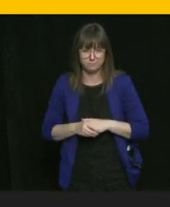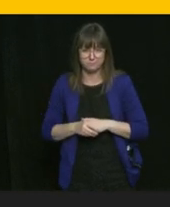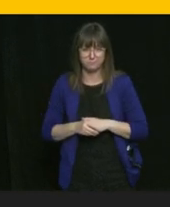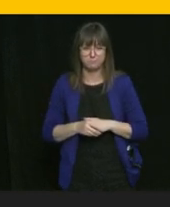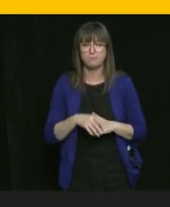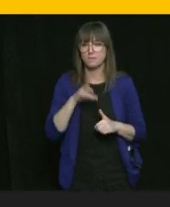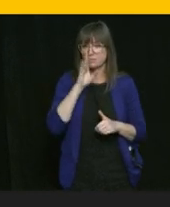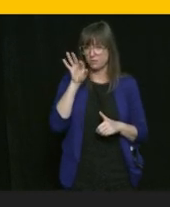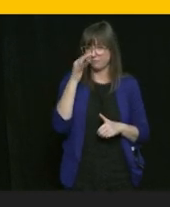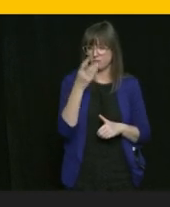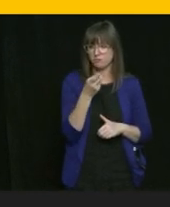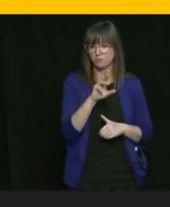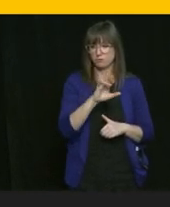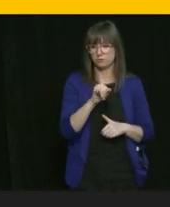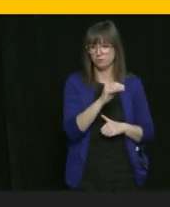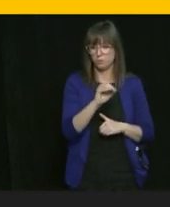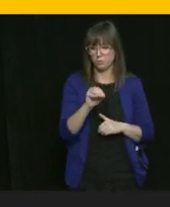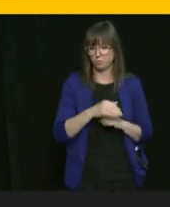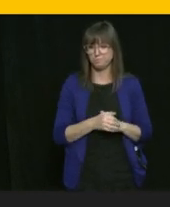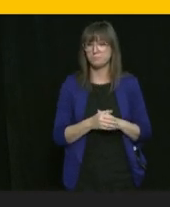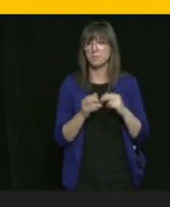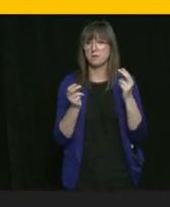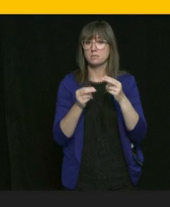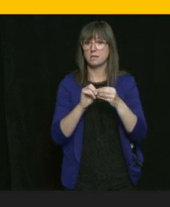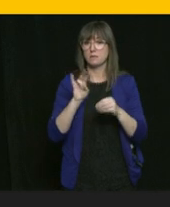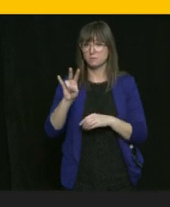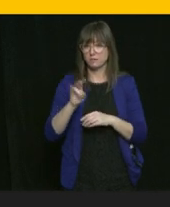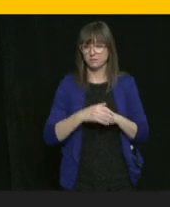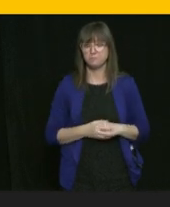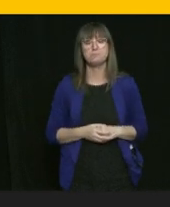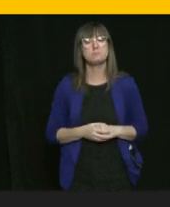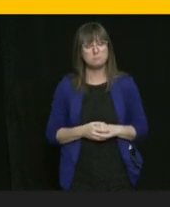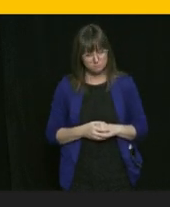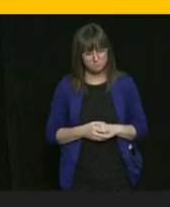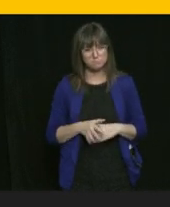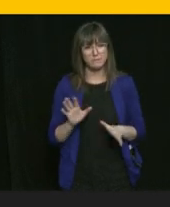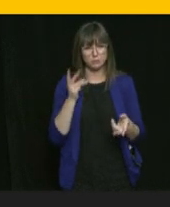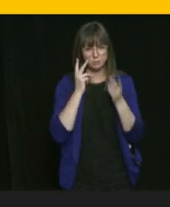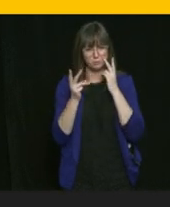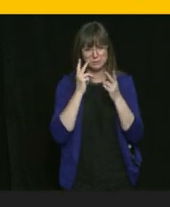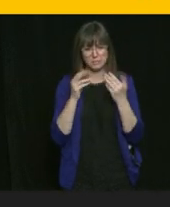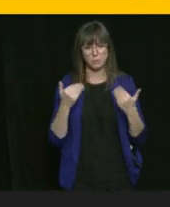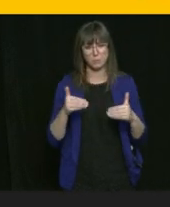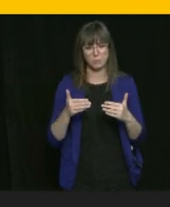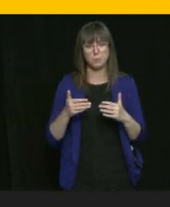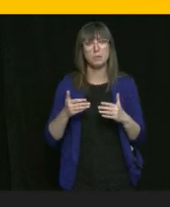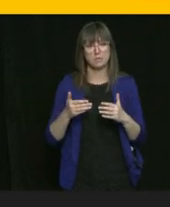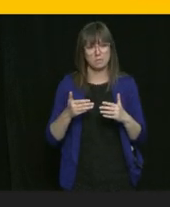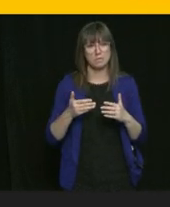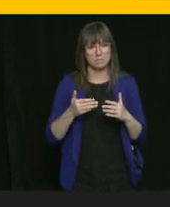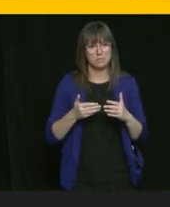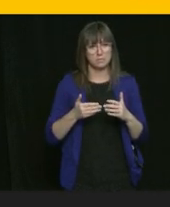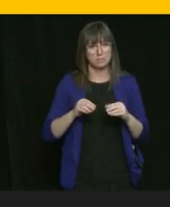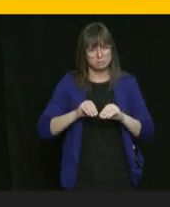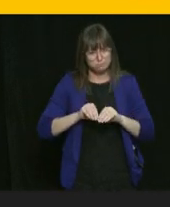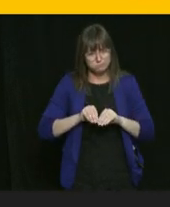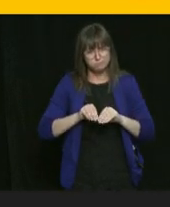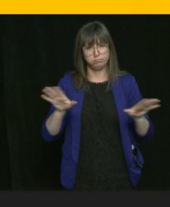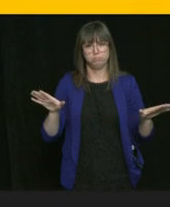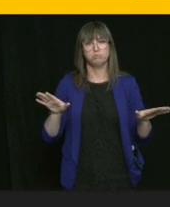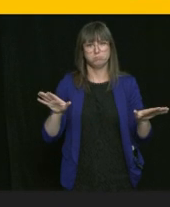Slide 7. While we have consistently observed the highest incidence of COVID-19